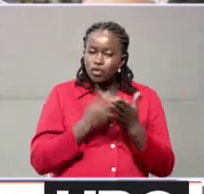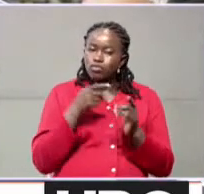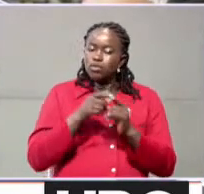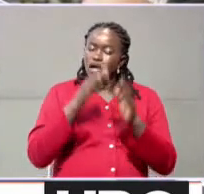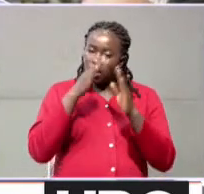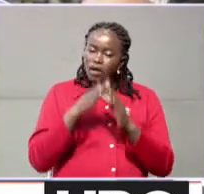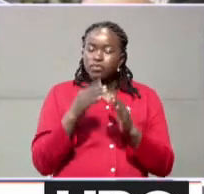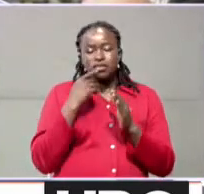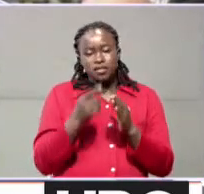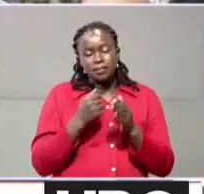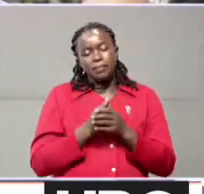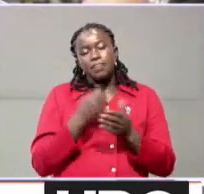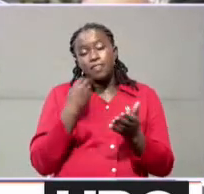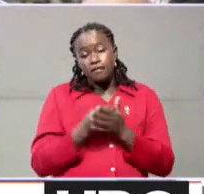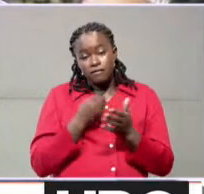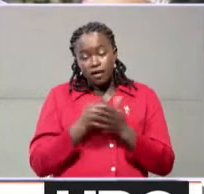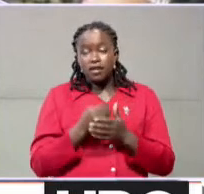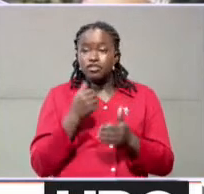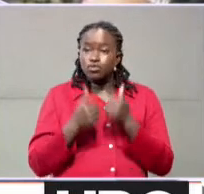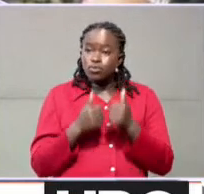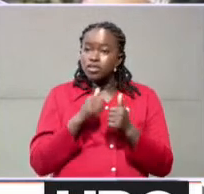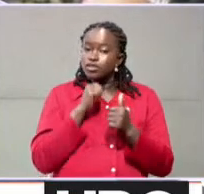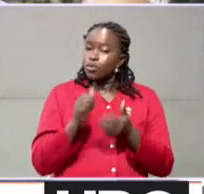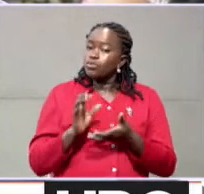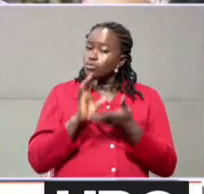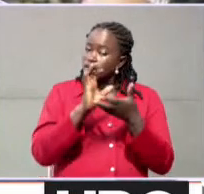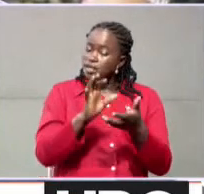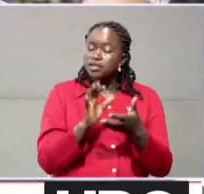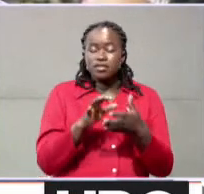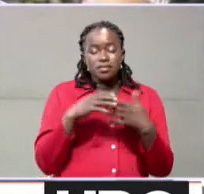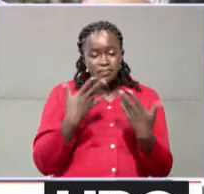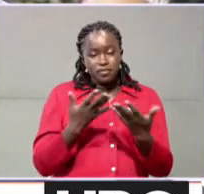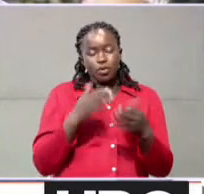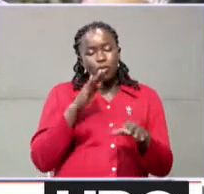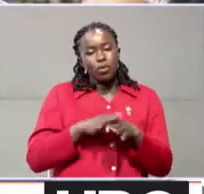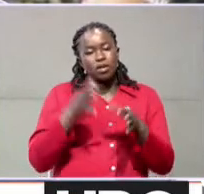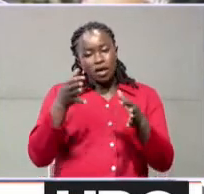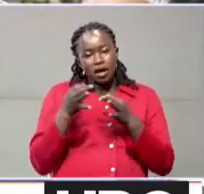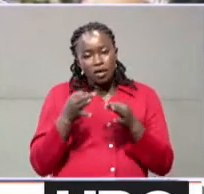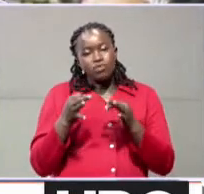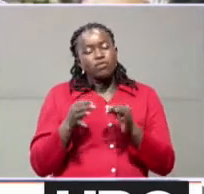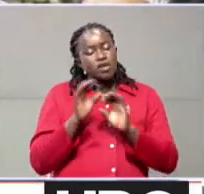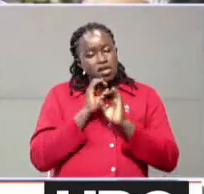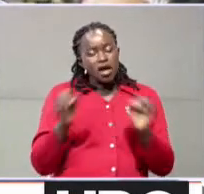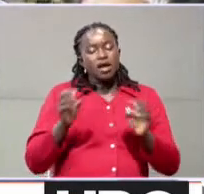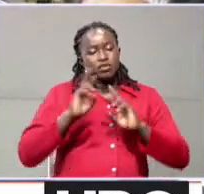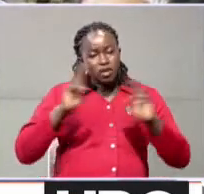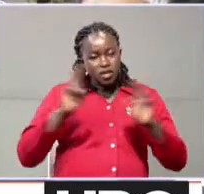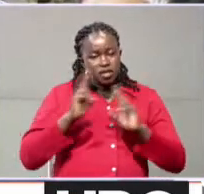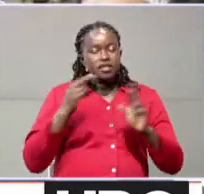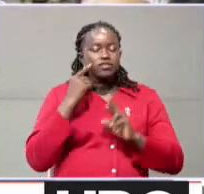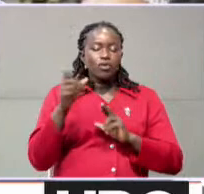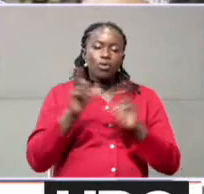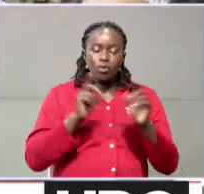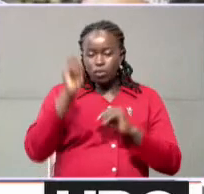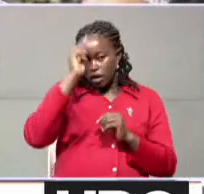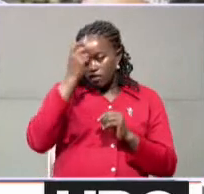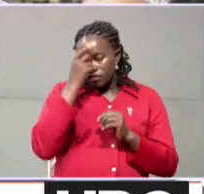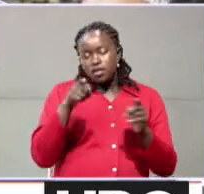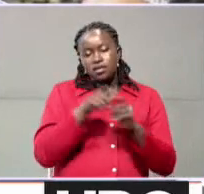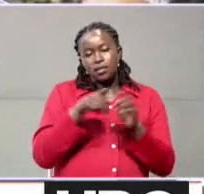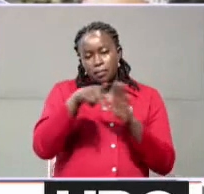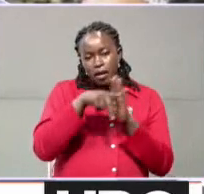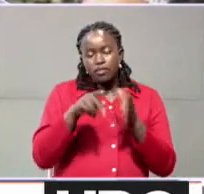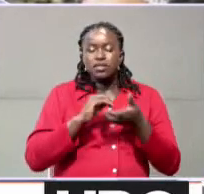states that the funds that were not released was on account of non-readiness of the local governments and piracy